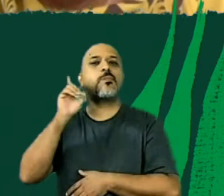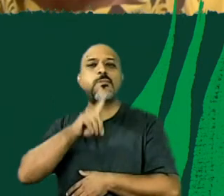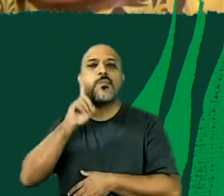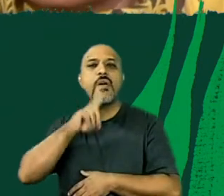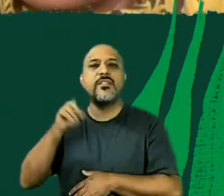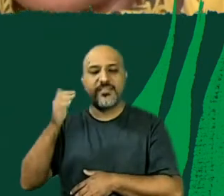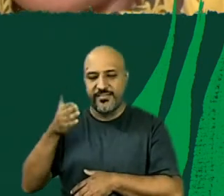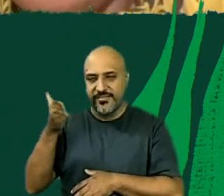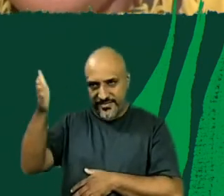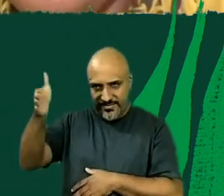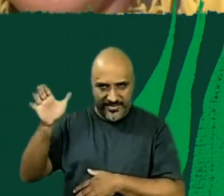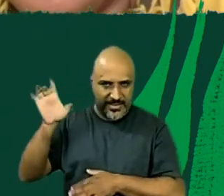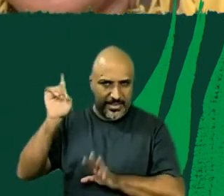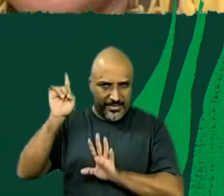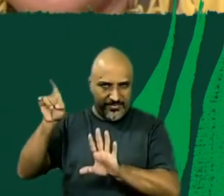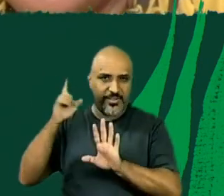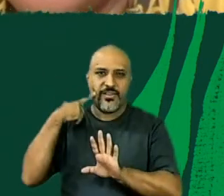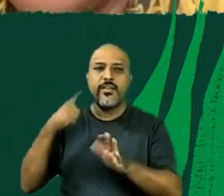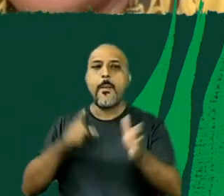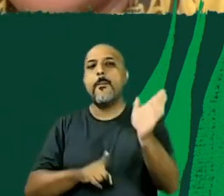these language things.